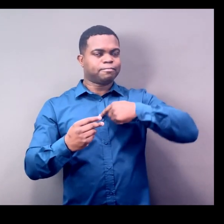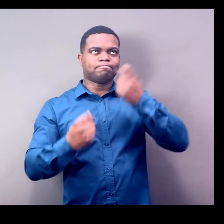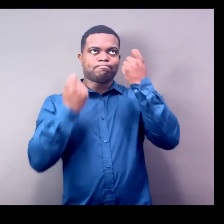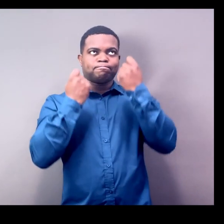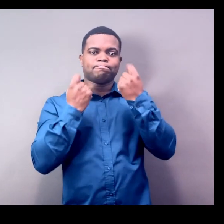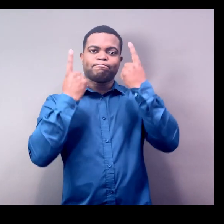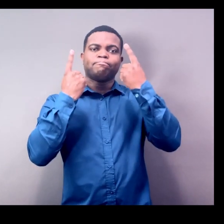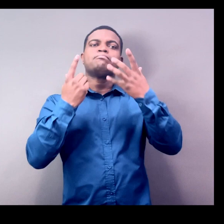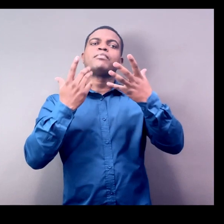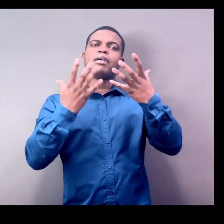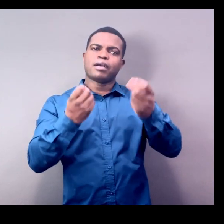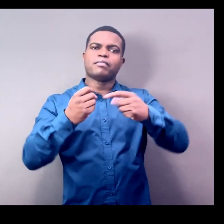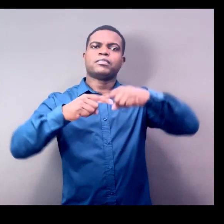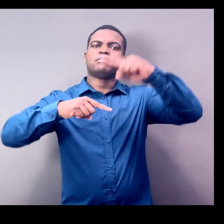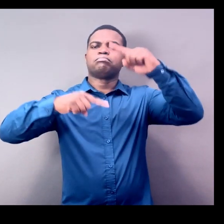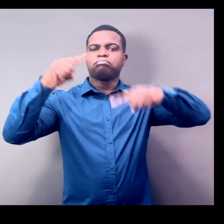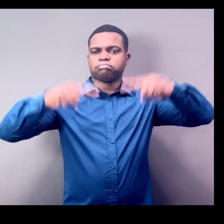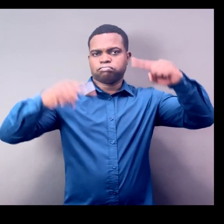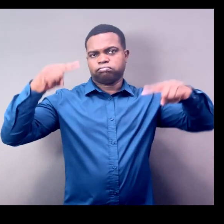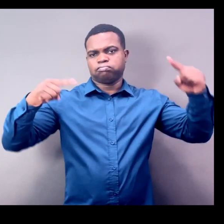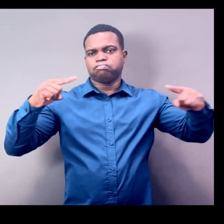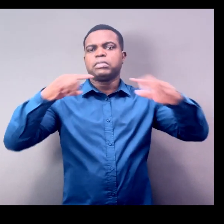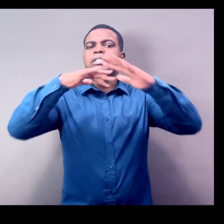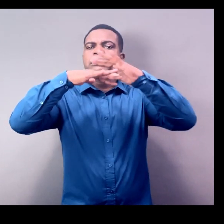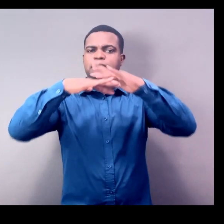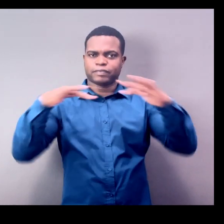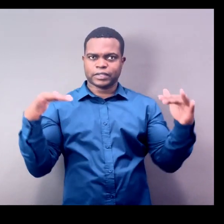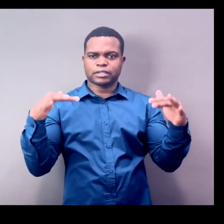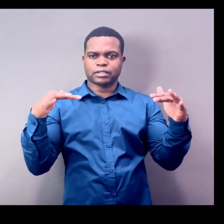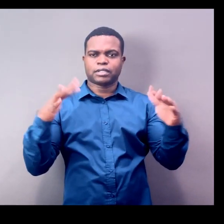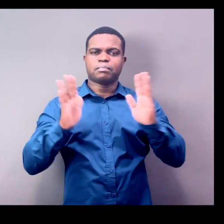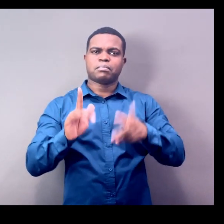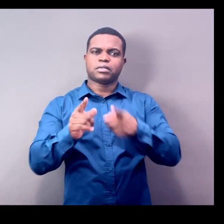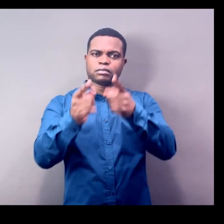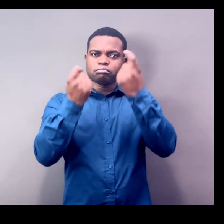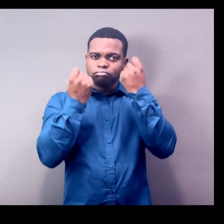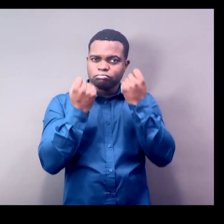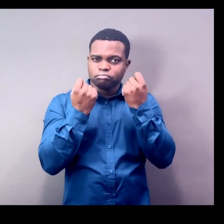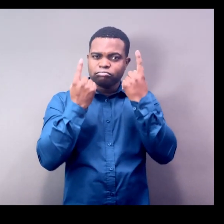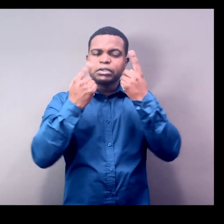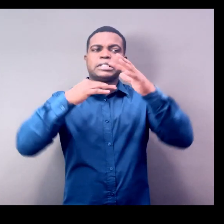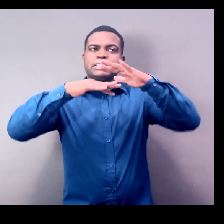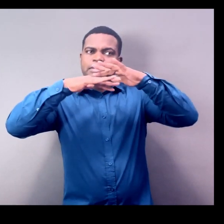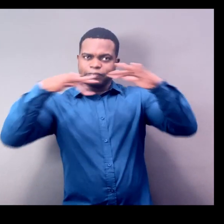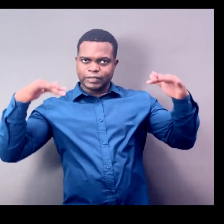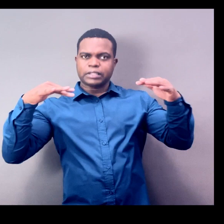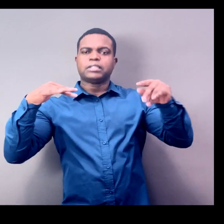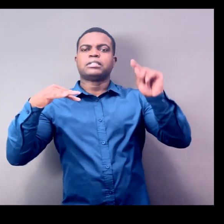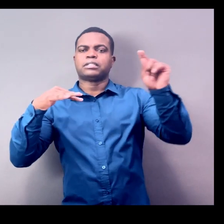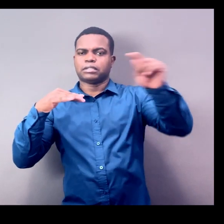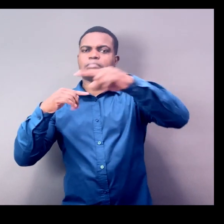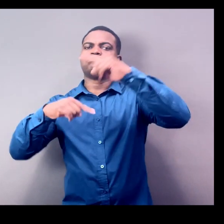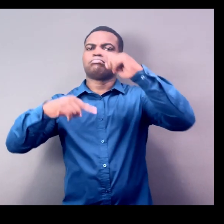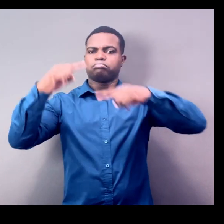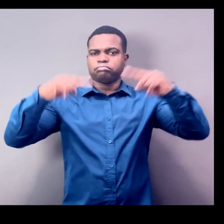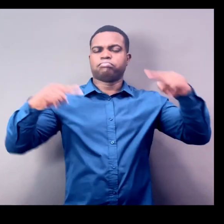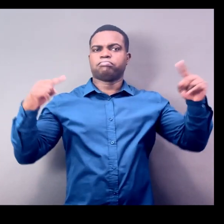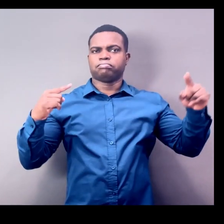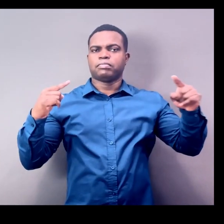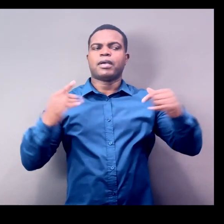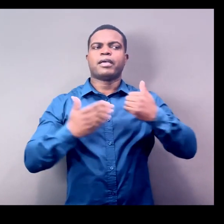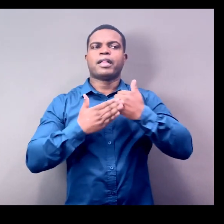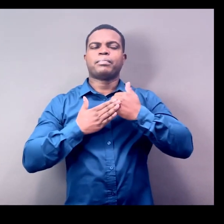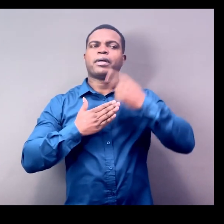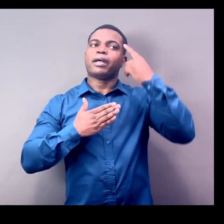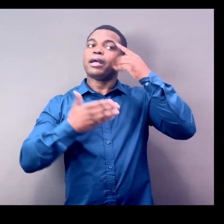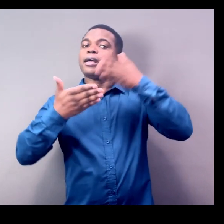exists, and once you understand that diversity exists, you'll be able to think of ways to overcome the